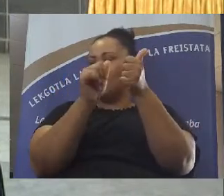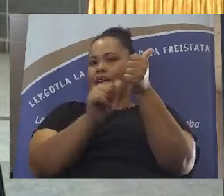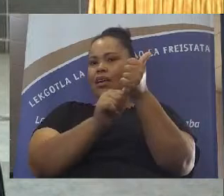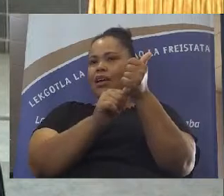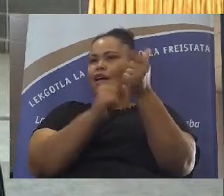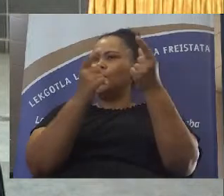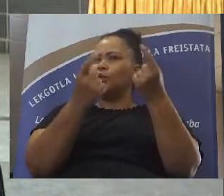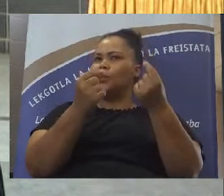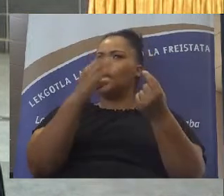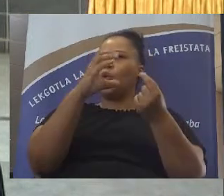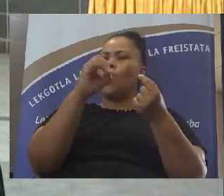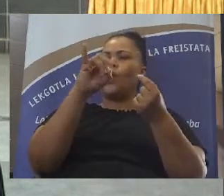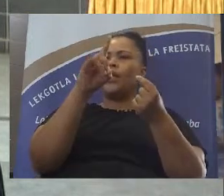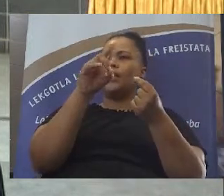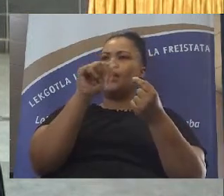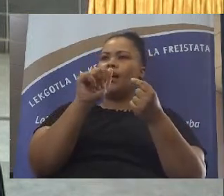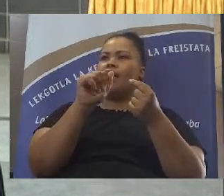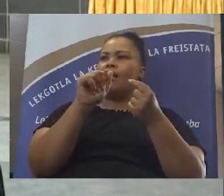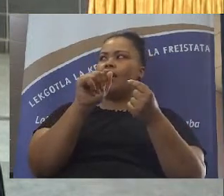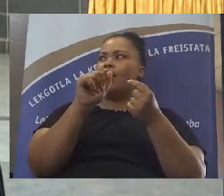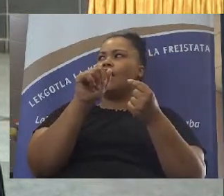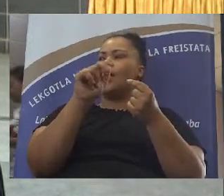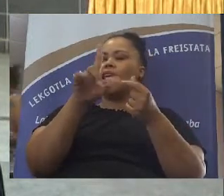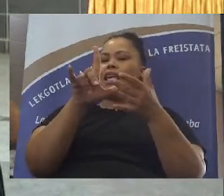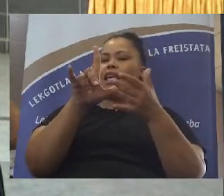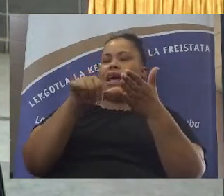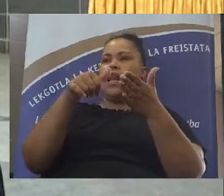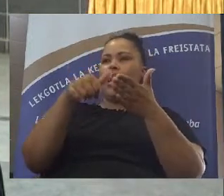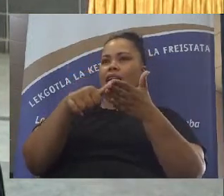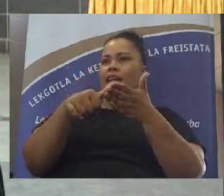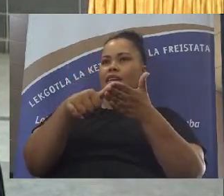maken, which is letter of good standing.